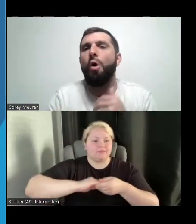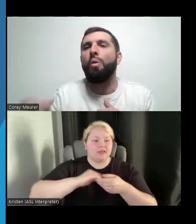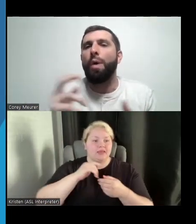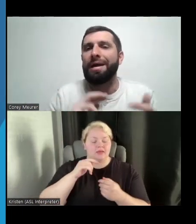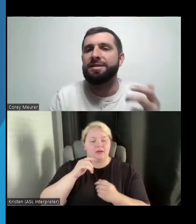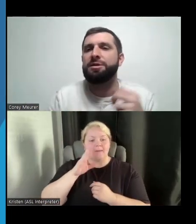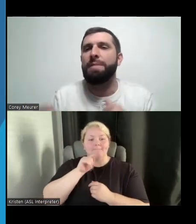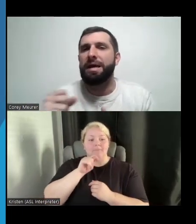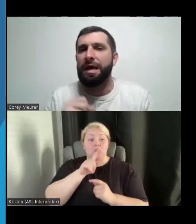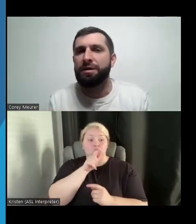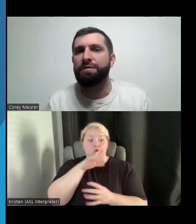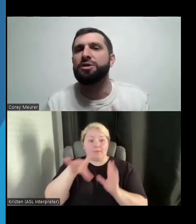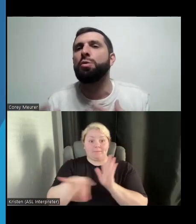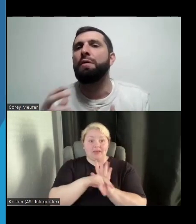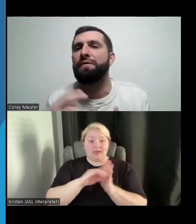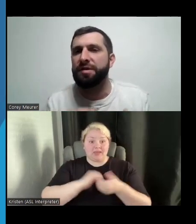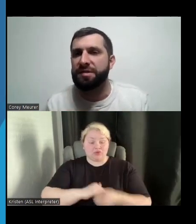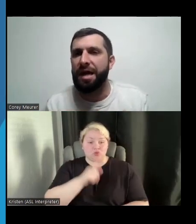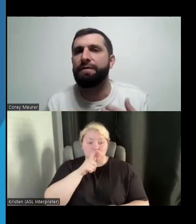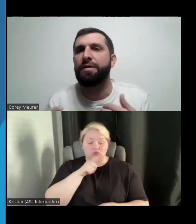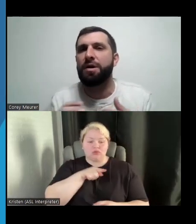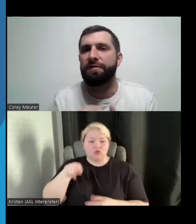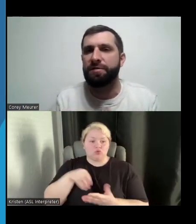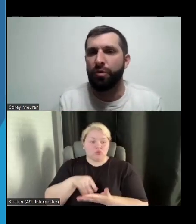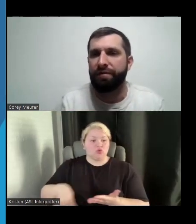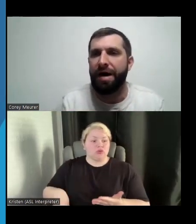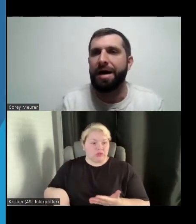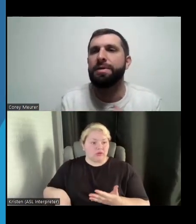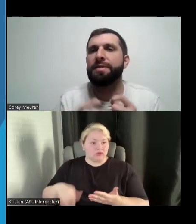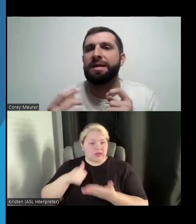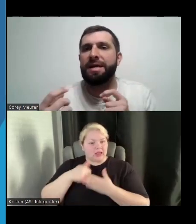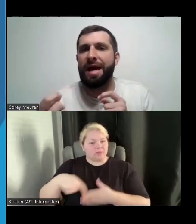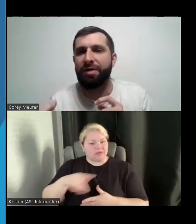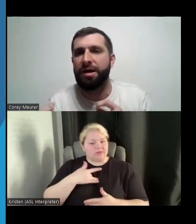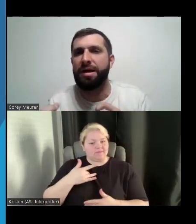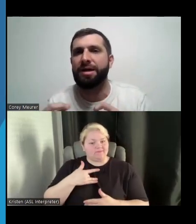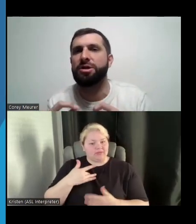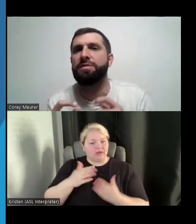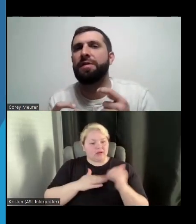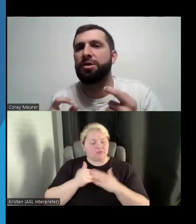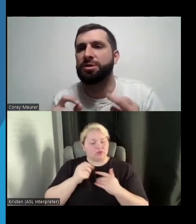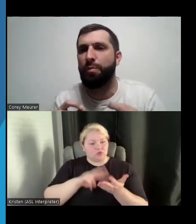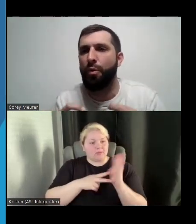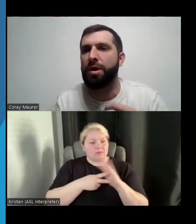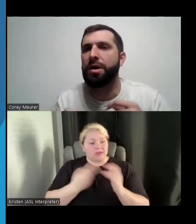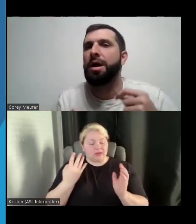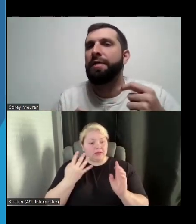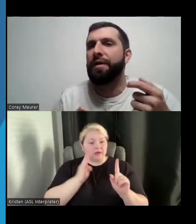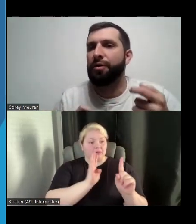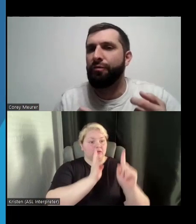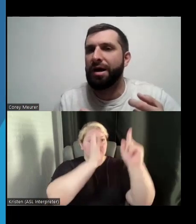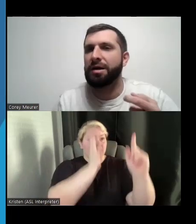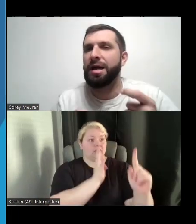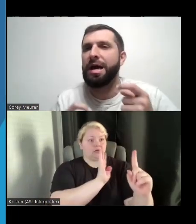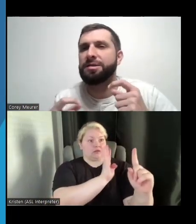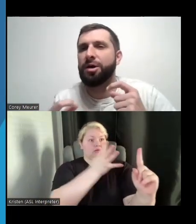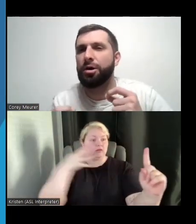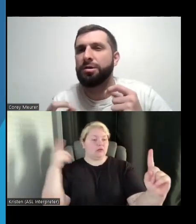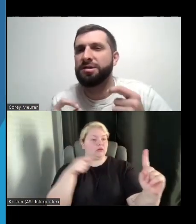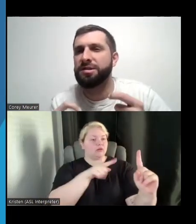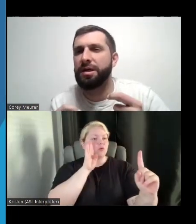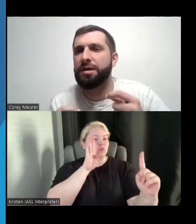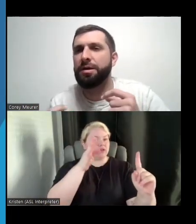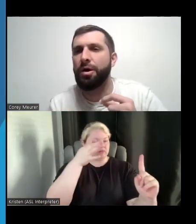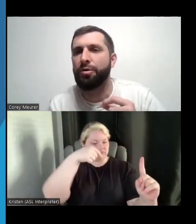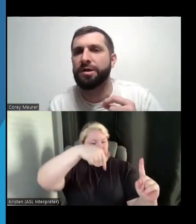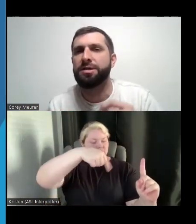So ways to make individual feel safe and comfortable in an environment, like they have a connection, that they're supported, that they're recognized,